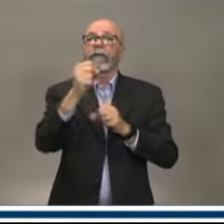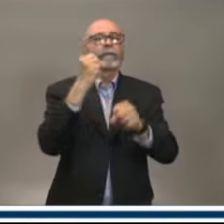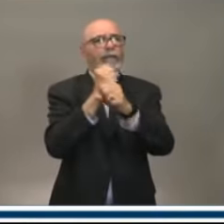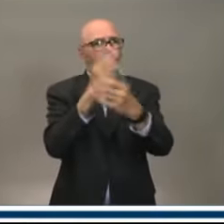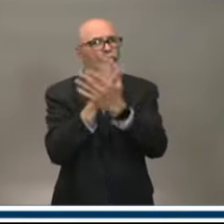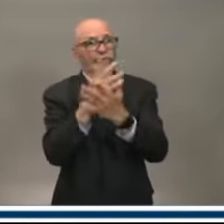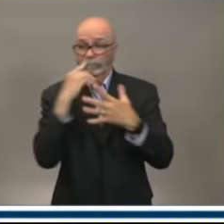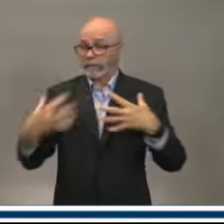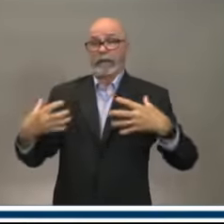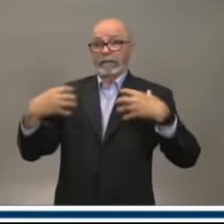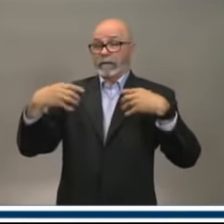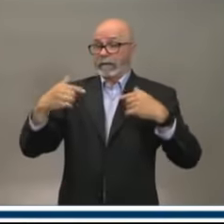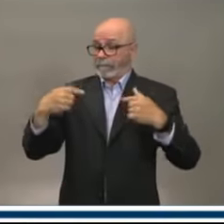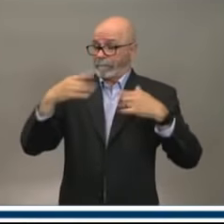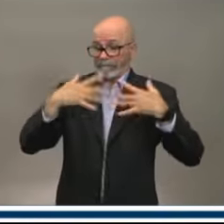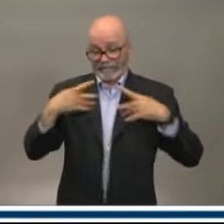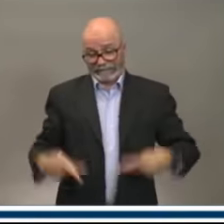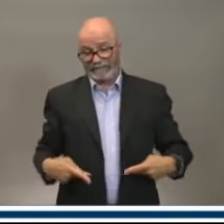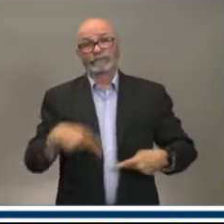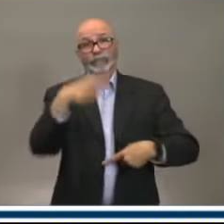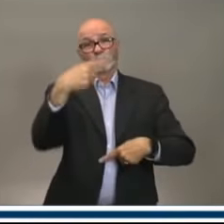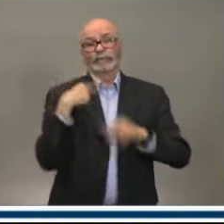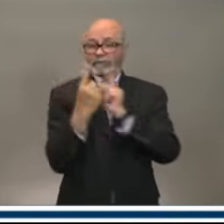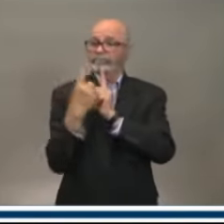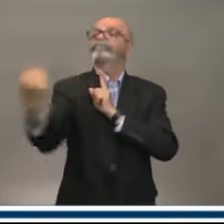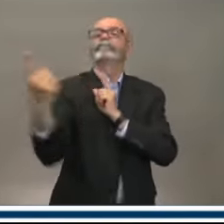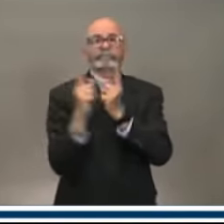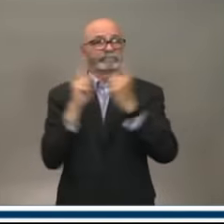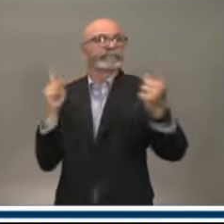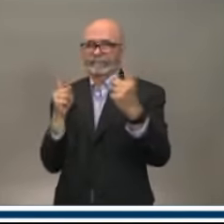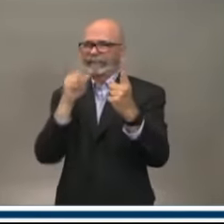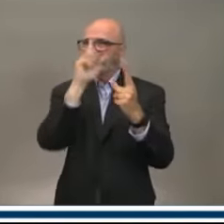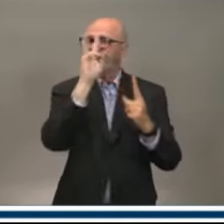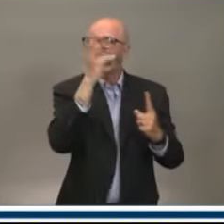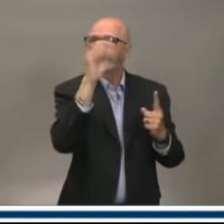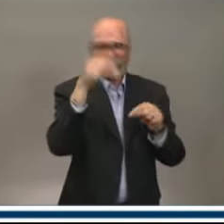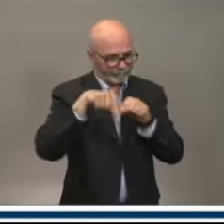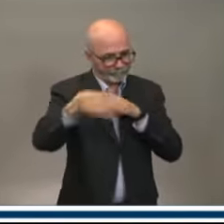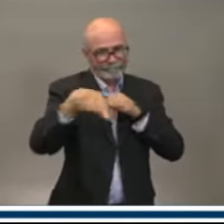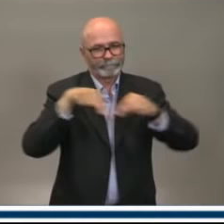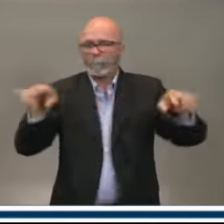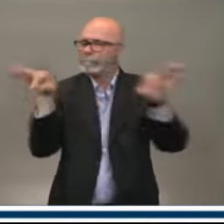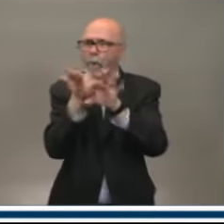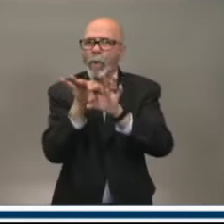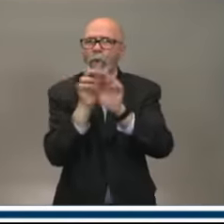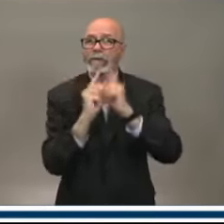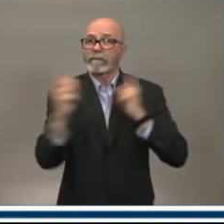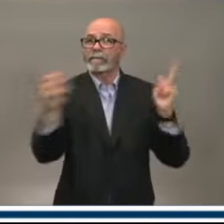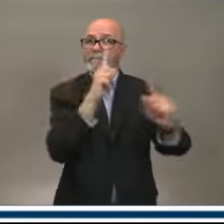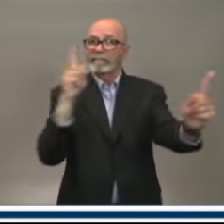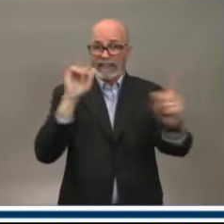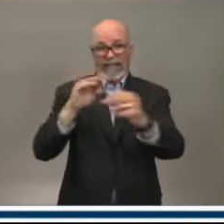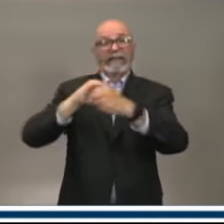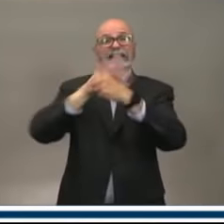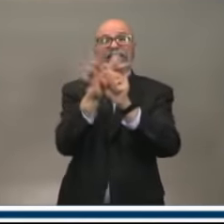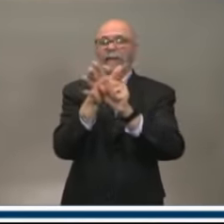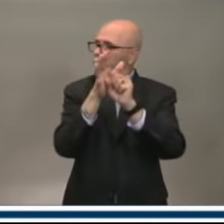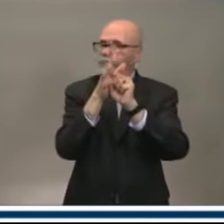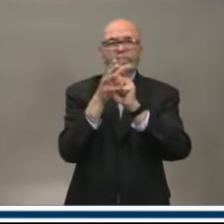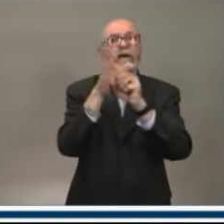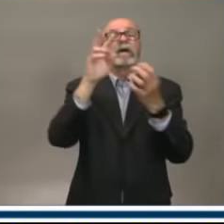physical distance of at least 6 feet or 2 meters, because with COVID-19, if you're at least that much apart, the virus cannot